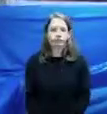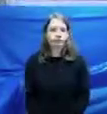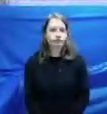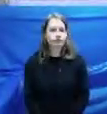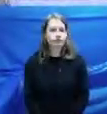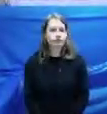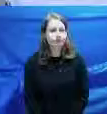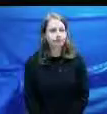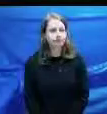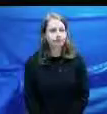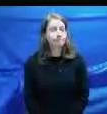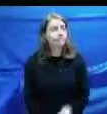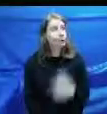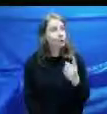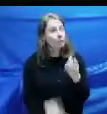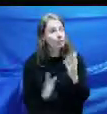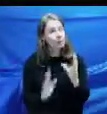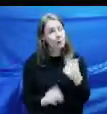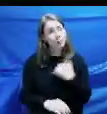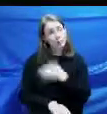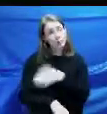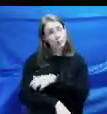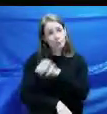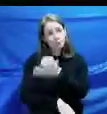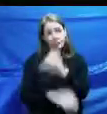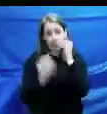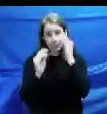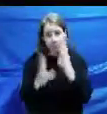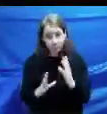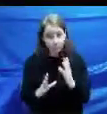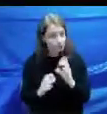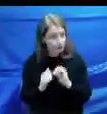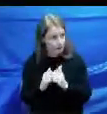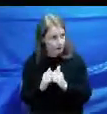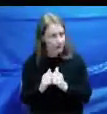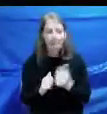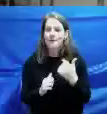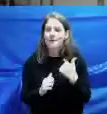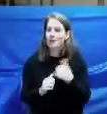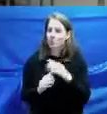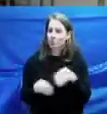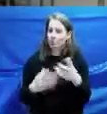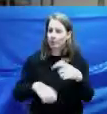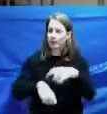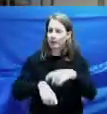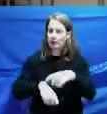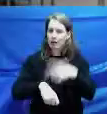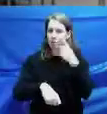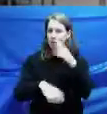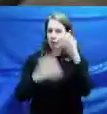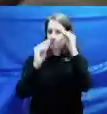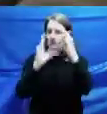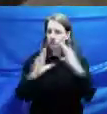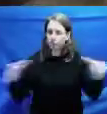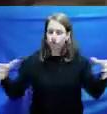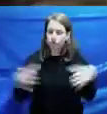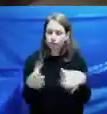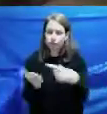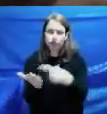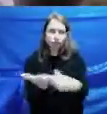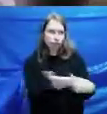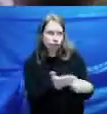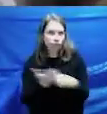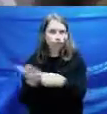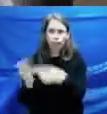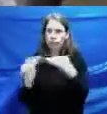One of the ways that we're empowering teachers is we're giving them time during the school day to work with their colleagues on curriculum that makes sense to them, given what they